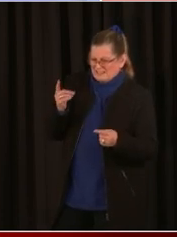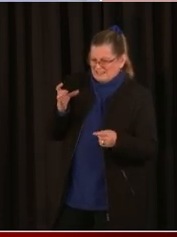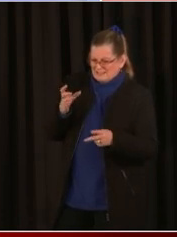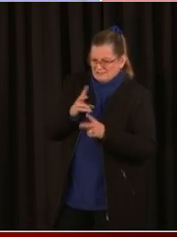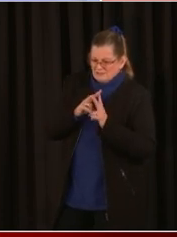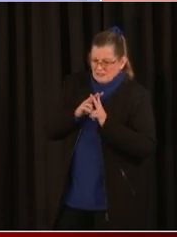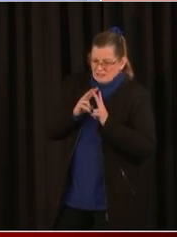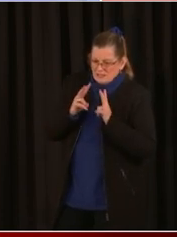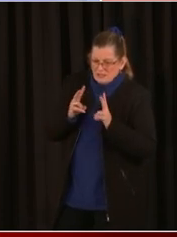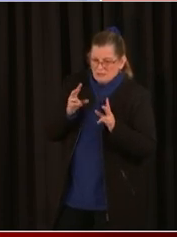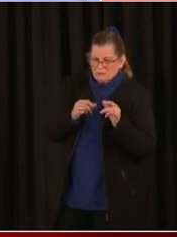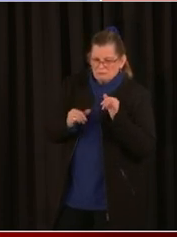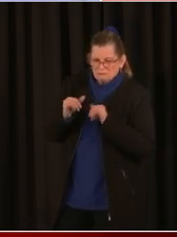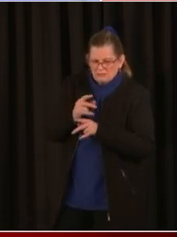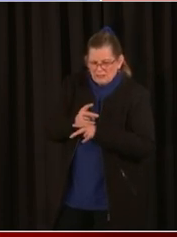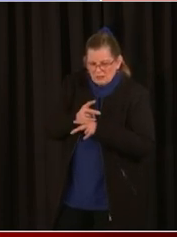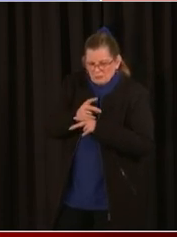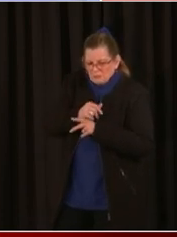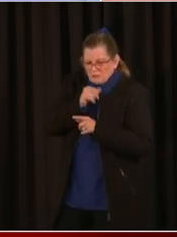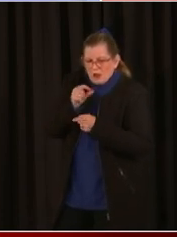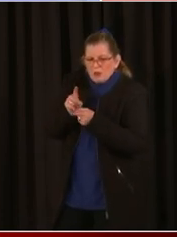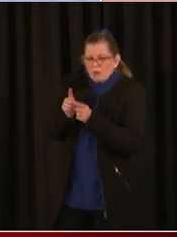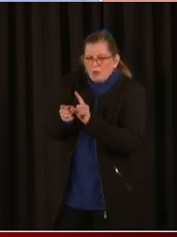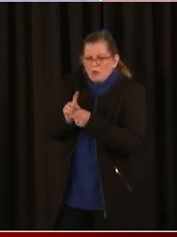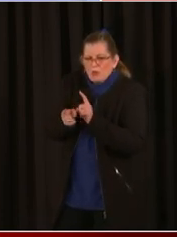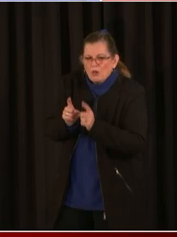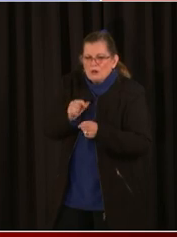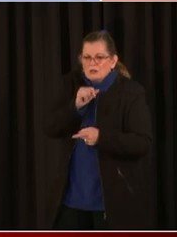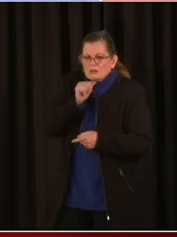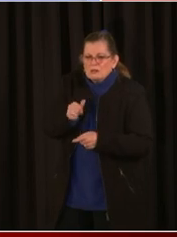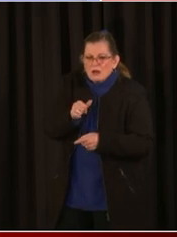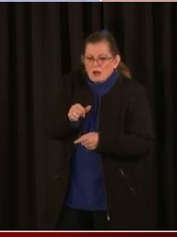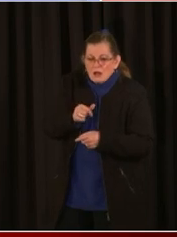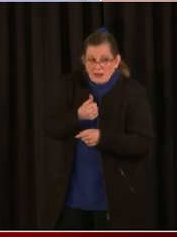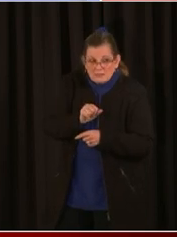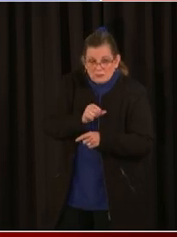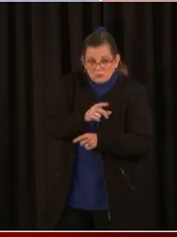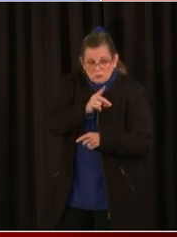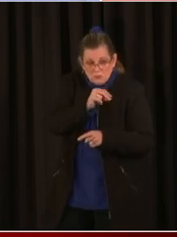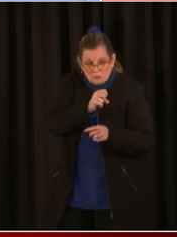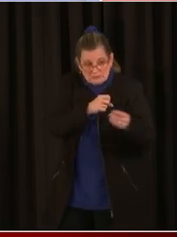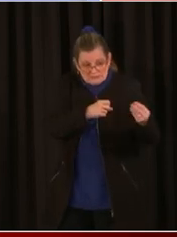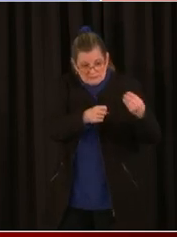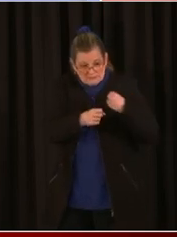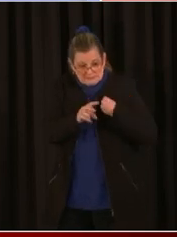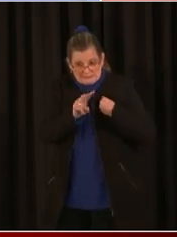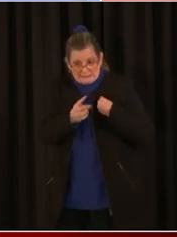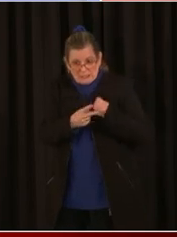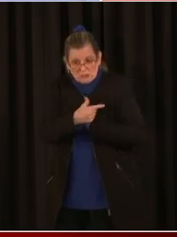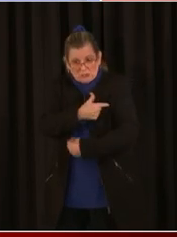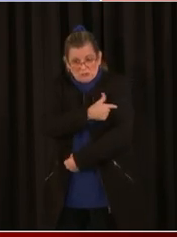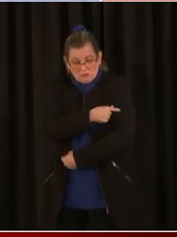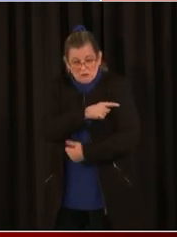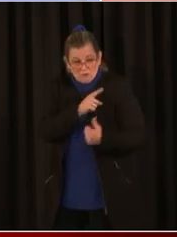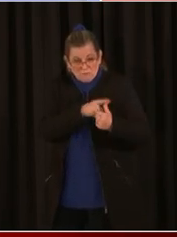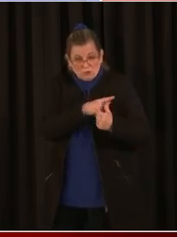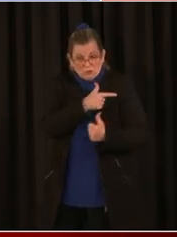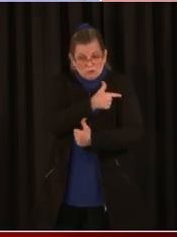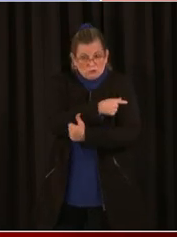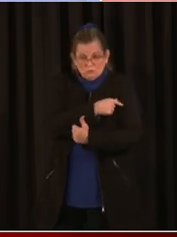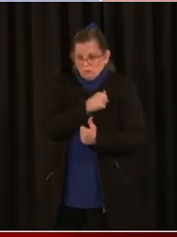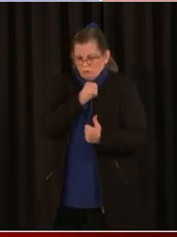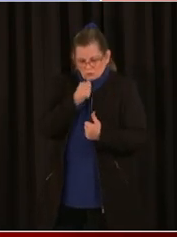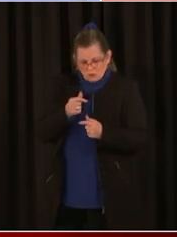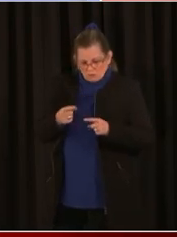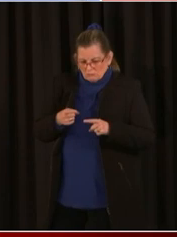careful to not convert any of the doses that we have been given as second doses to first doses. So we